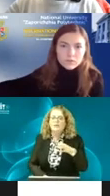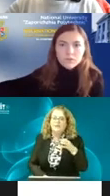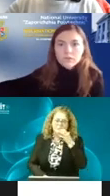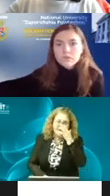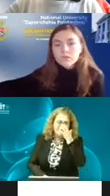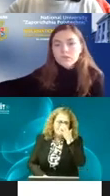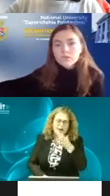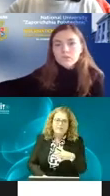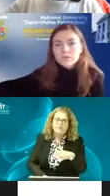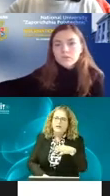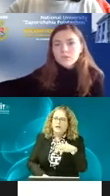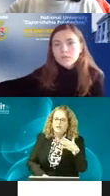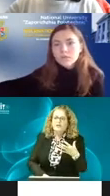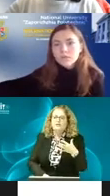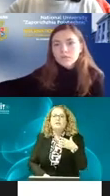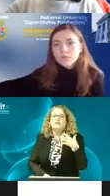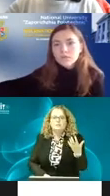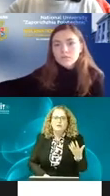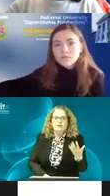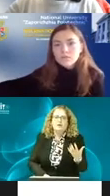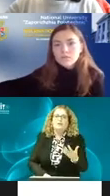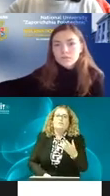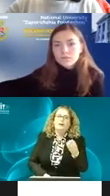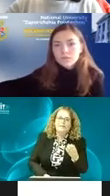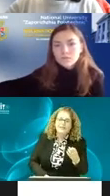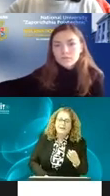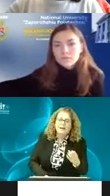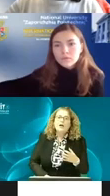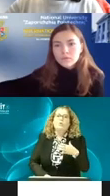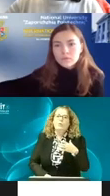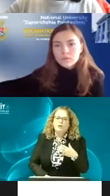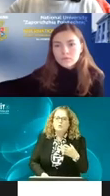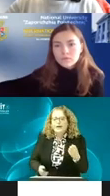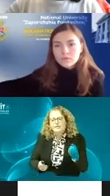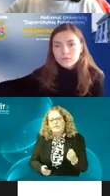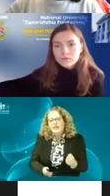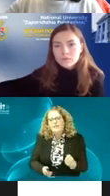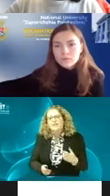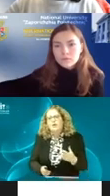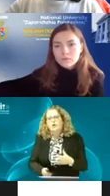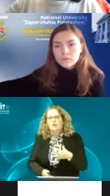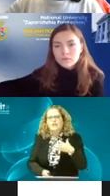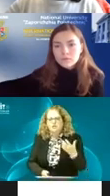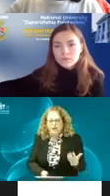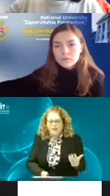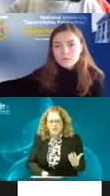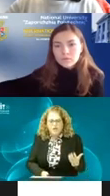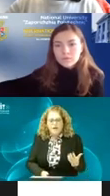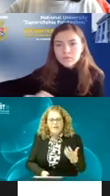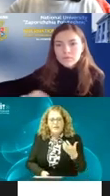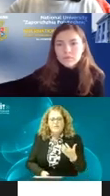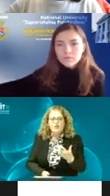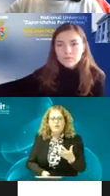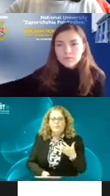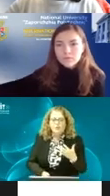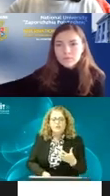know that sometimes we have a difficulty in expressing ourselves, but still we want to get the feeling that we are not estranged. And